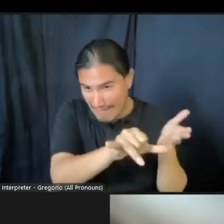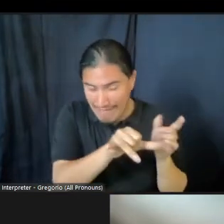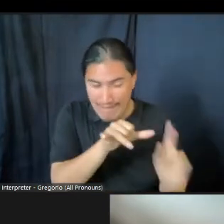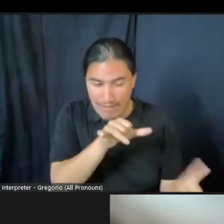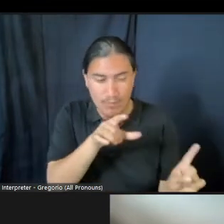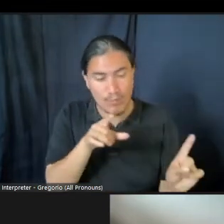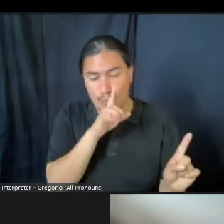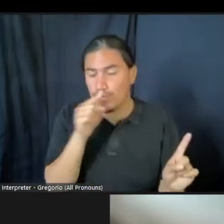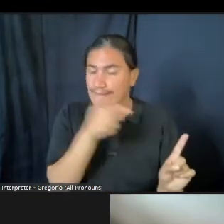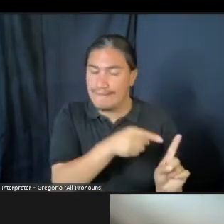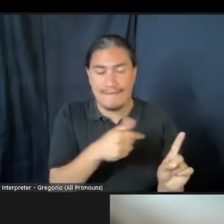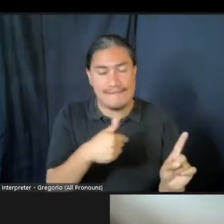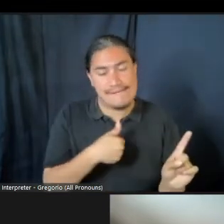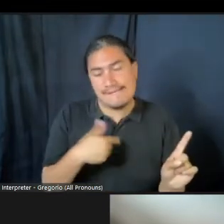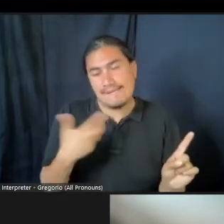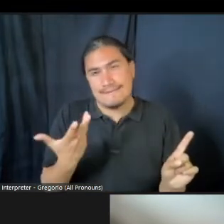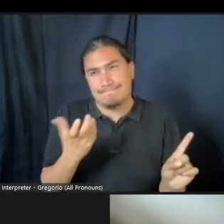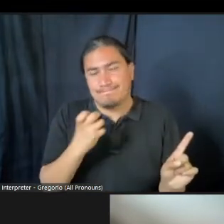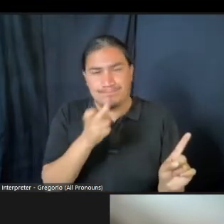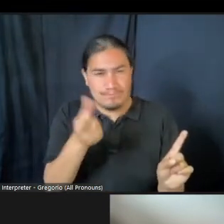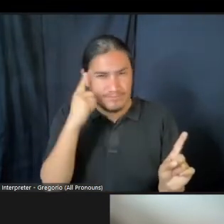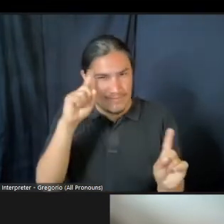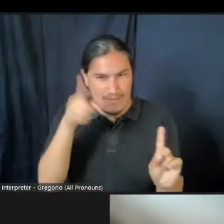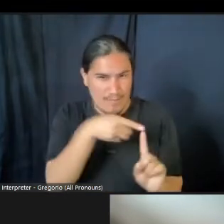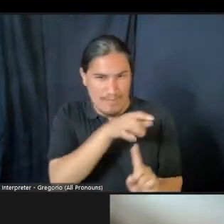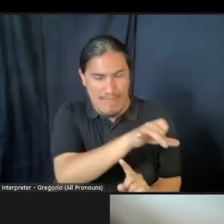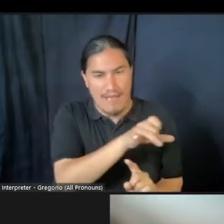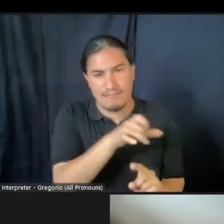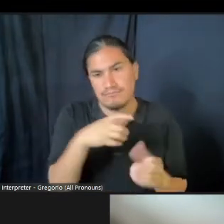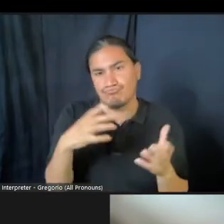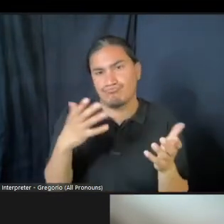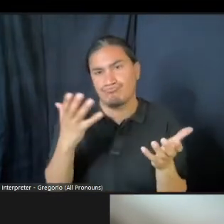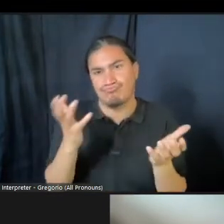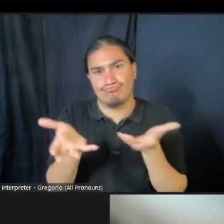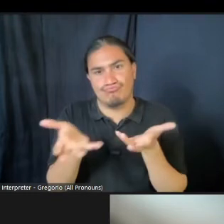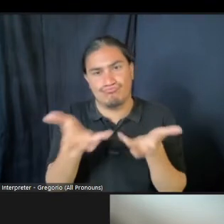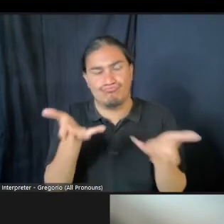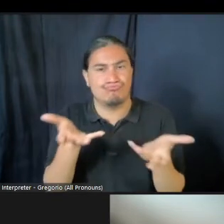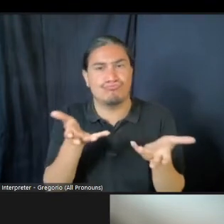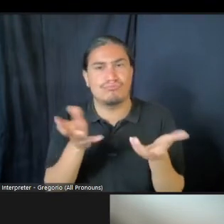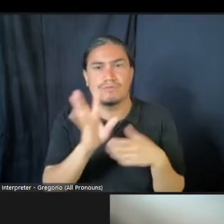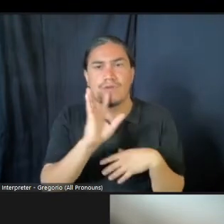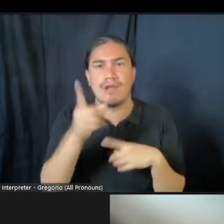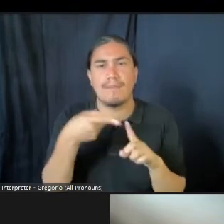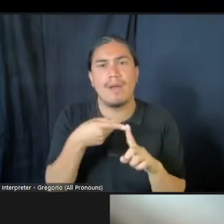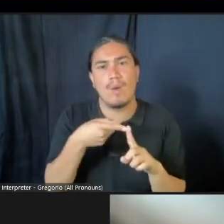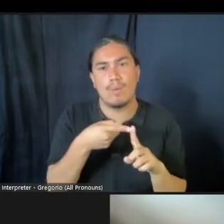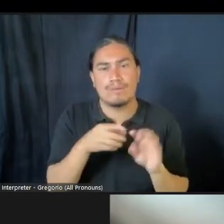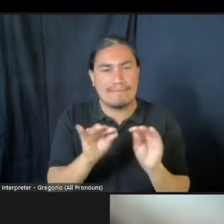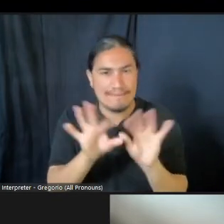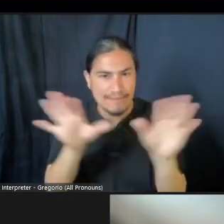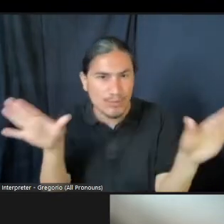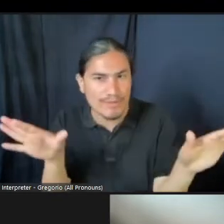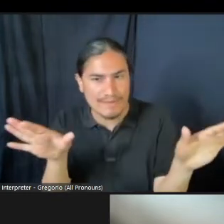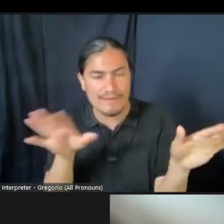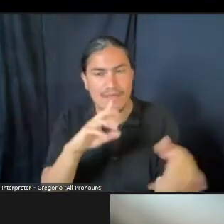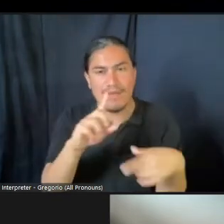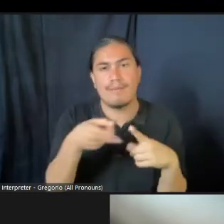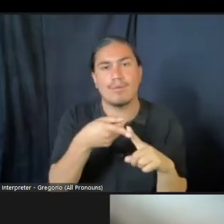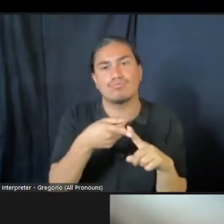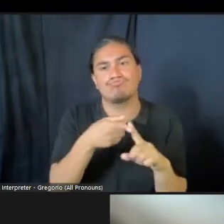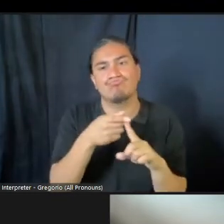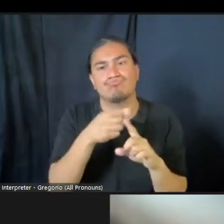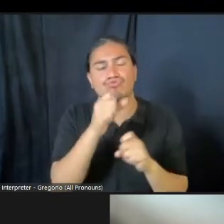really, I wouldn't even think to be in conversation about it today without talking articulately and explicitly about structural and